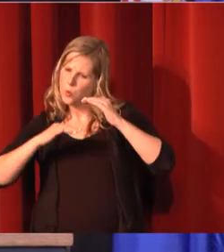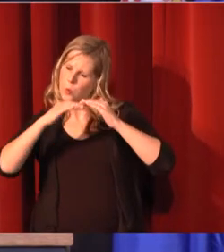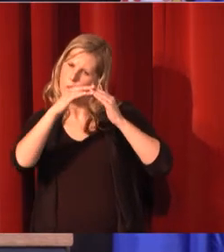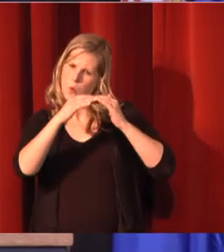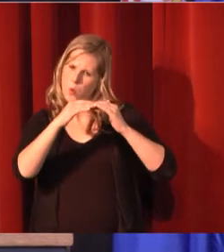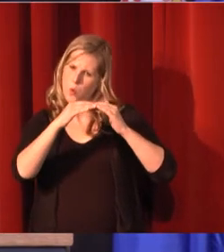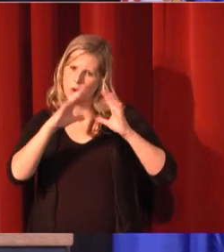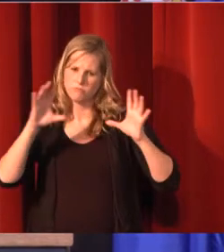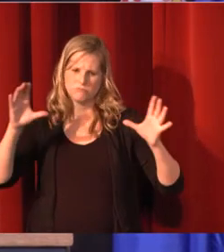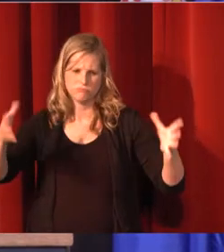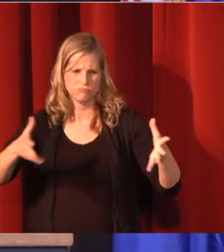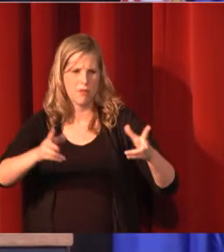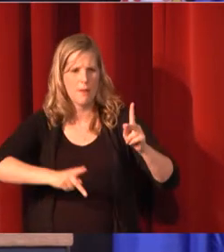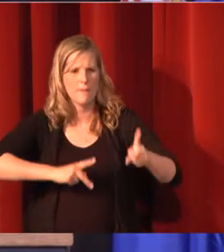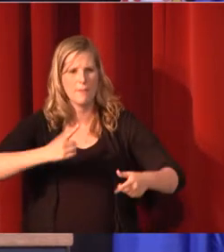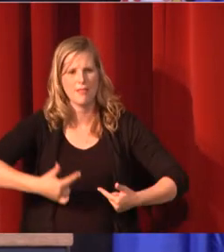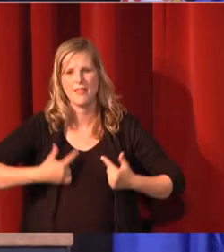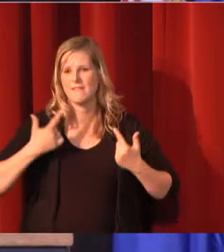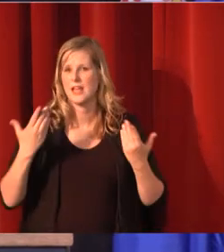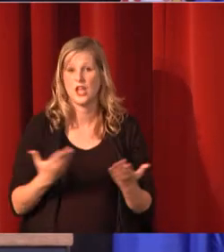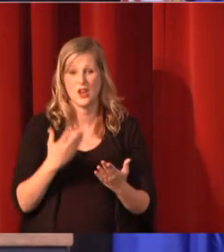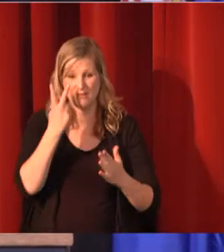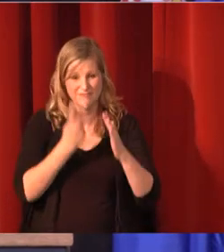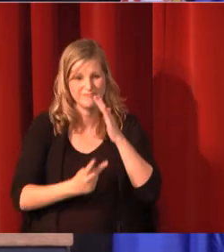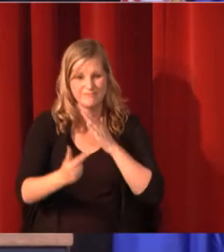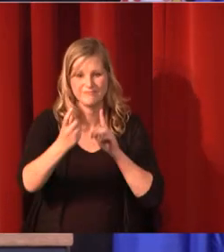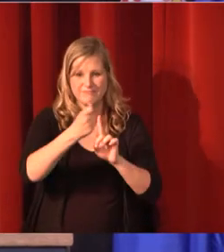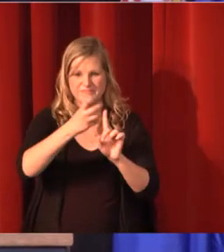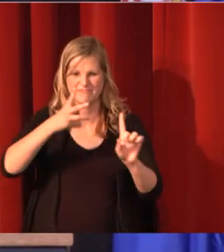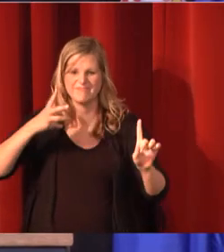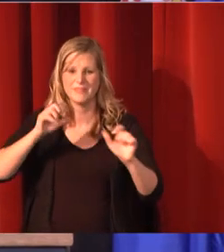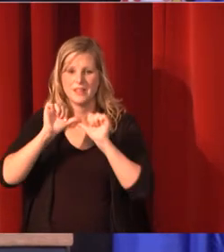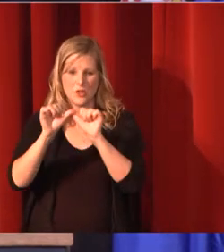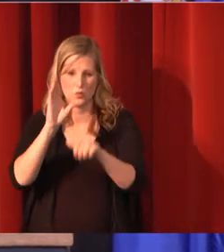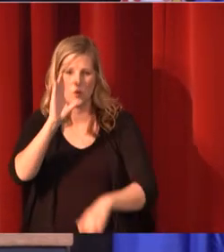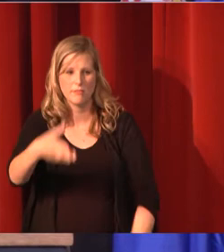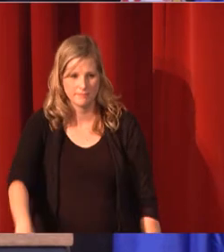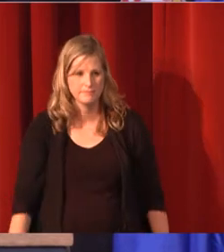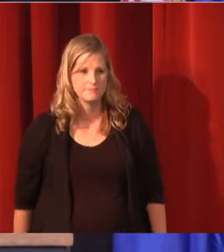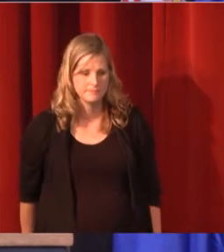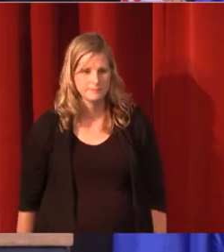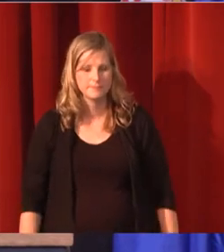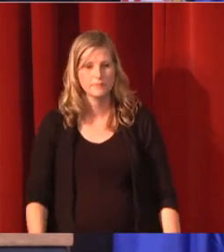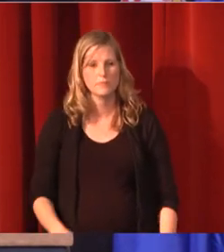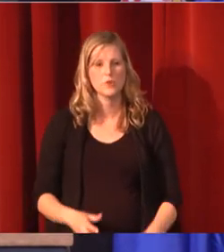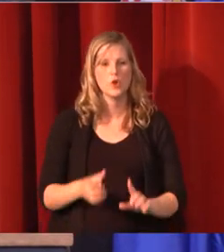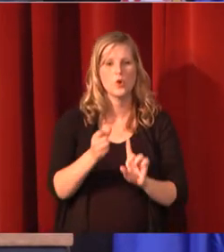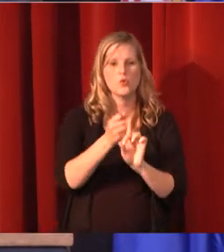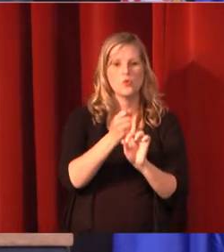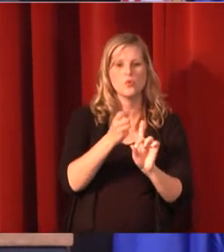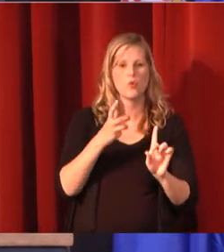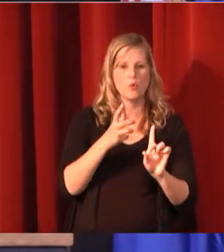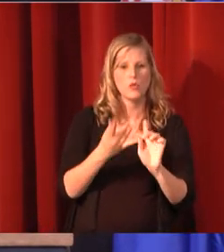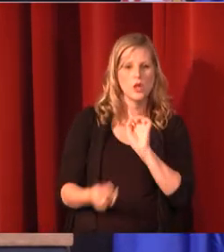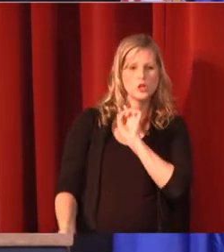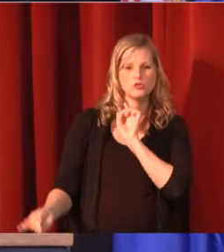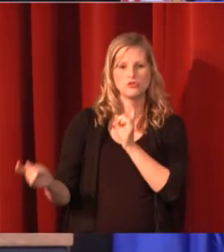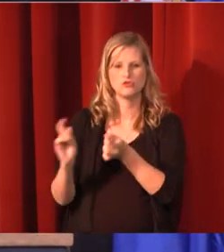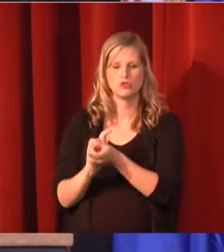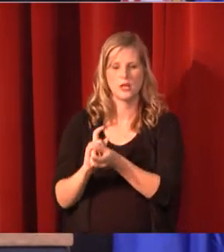projected to just keep on growing over the next generation growth and change